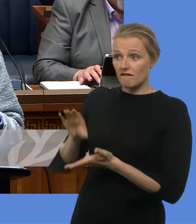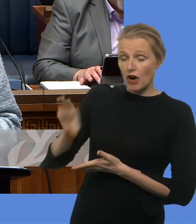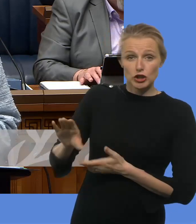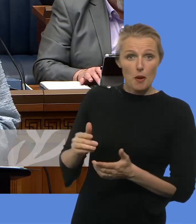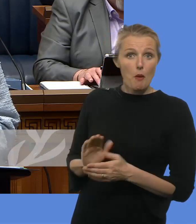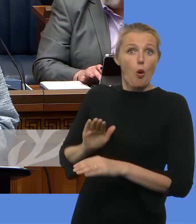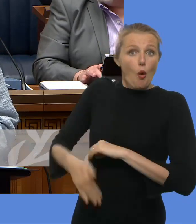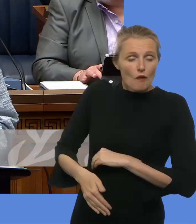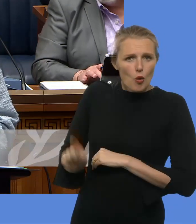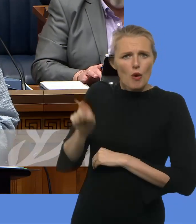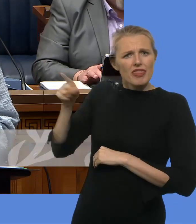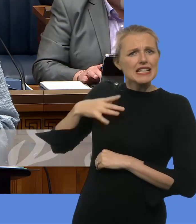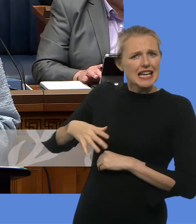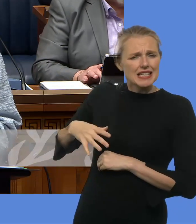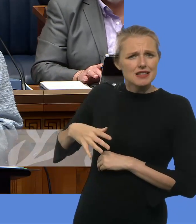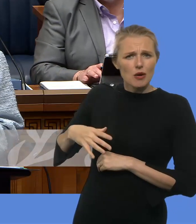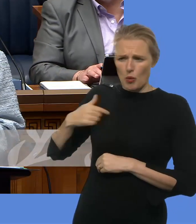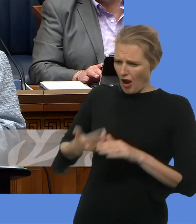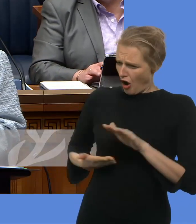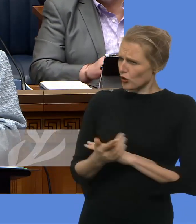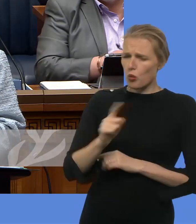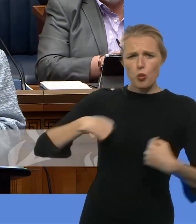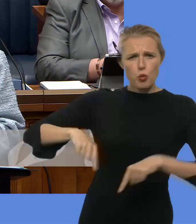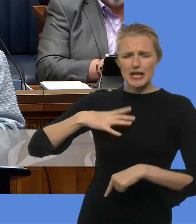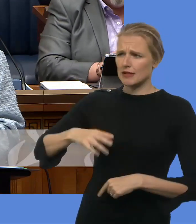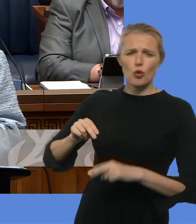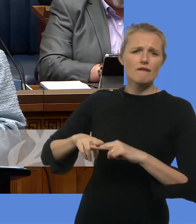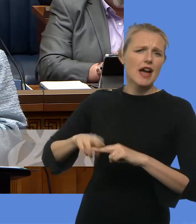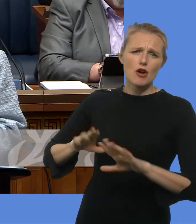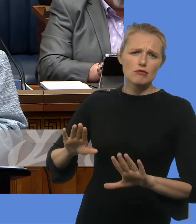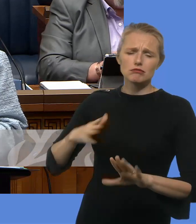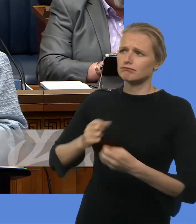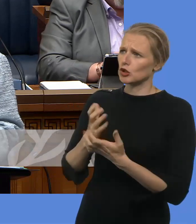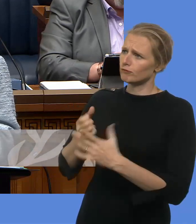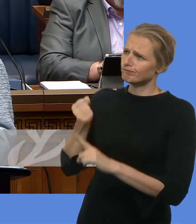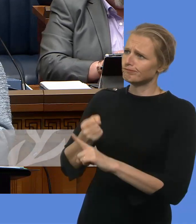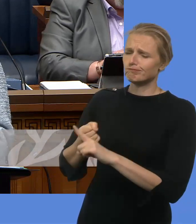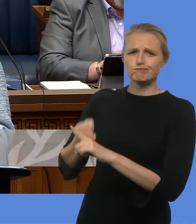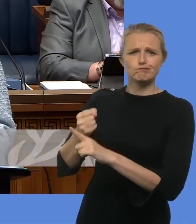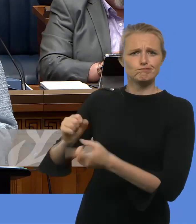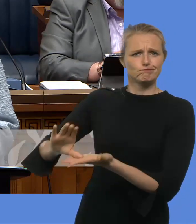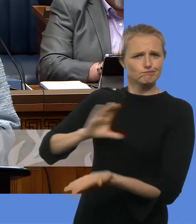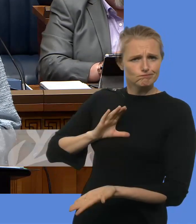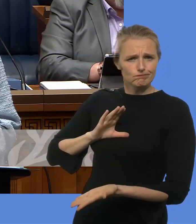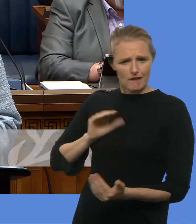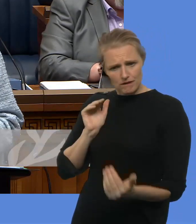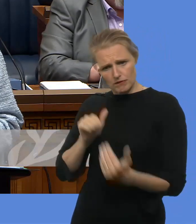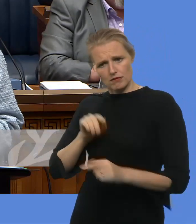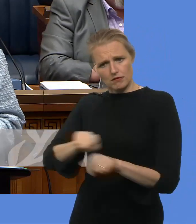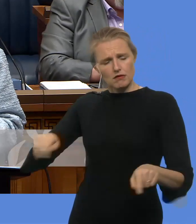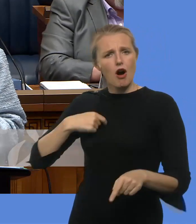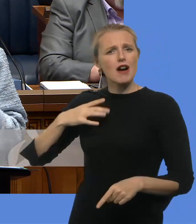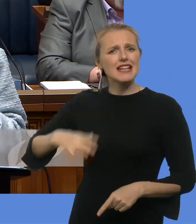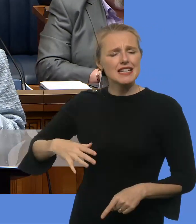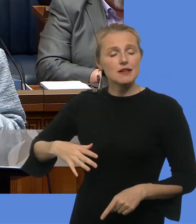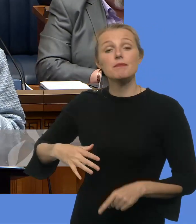me that's not a tenable situation. There are also a number of other areas that we think any new fiscal framework should also cover,